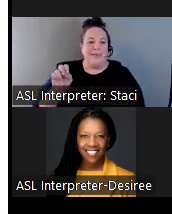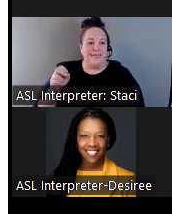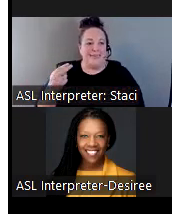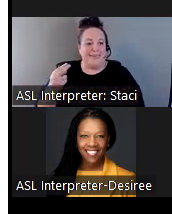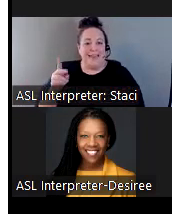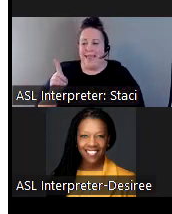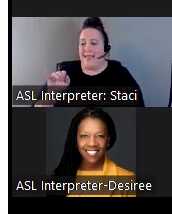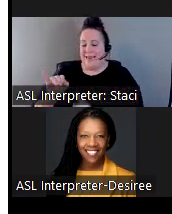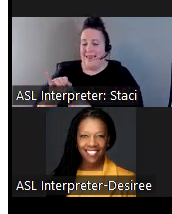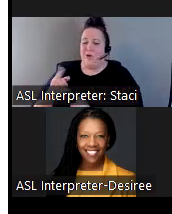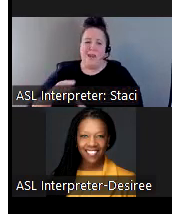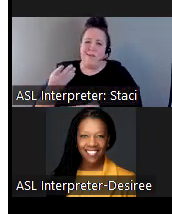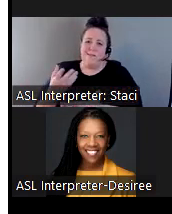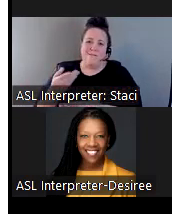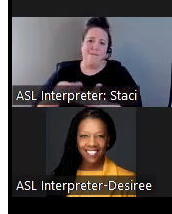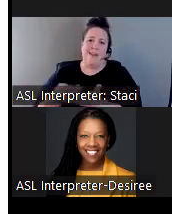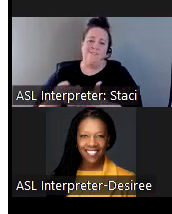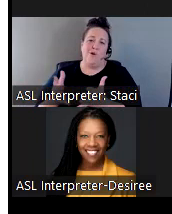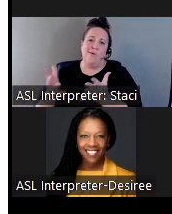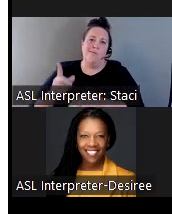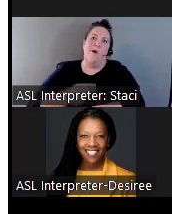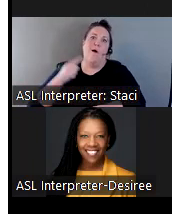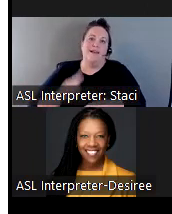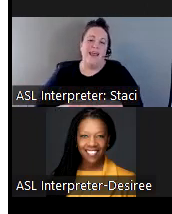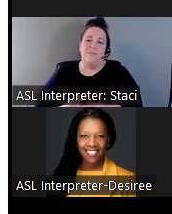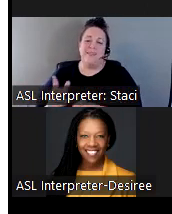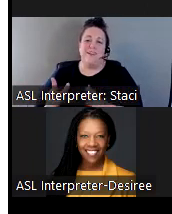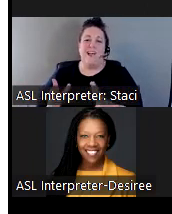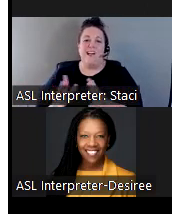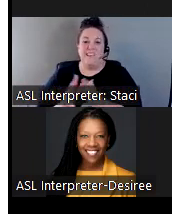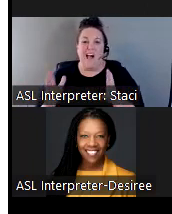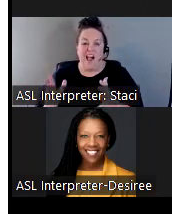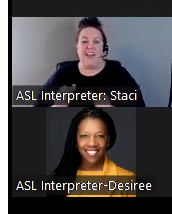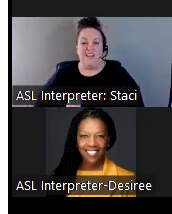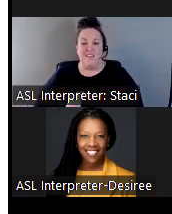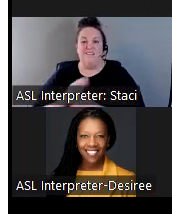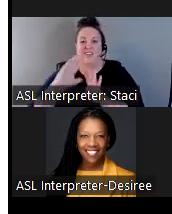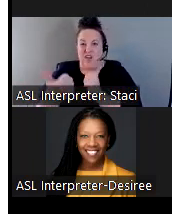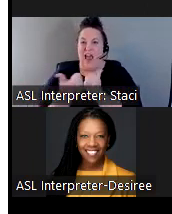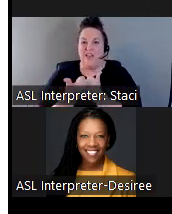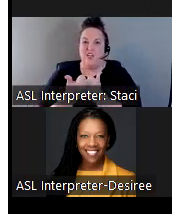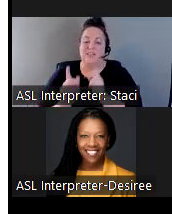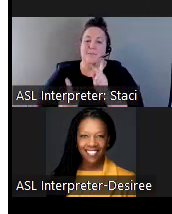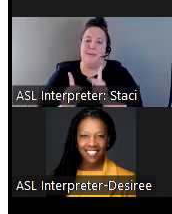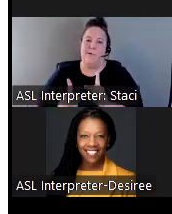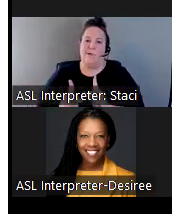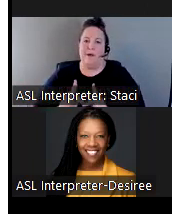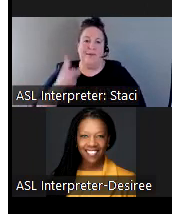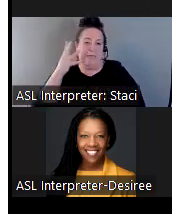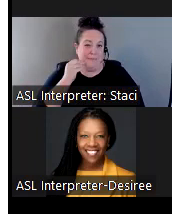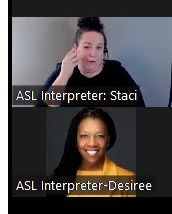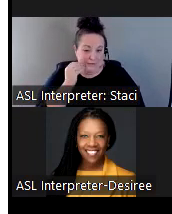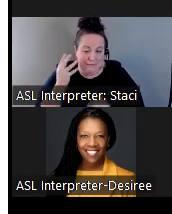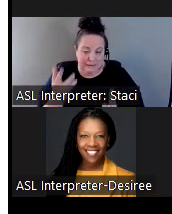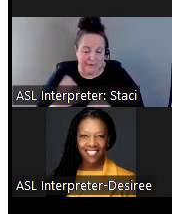invested and have been for a long time. But there are some real significant barriers that our system folks are facing. So,